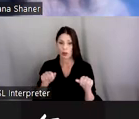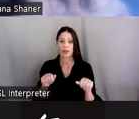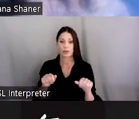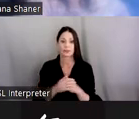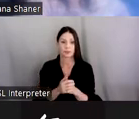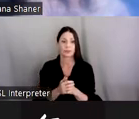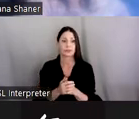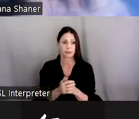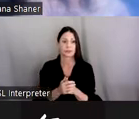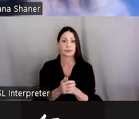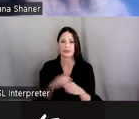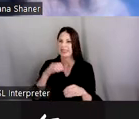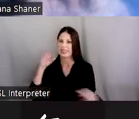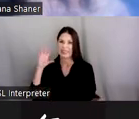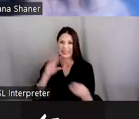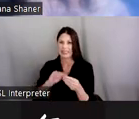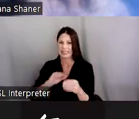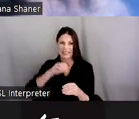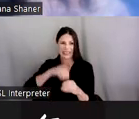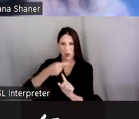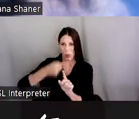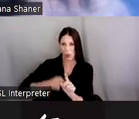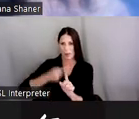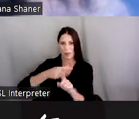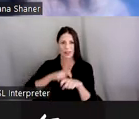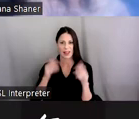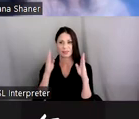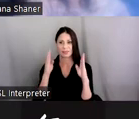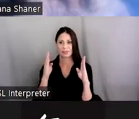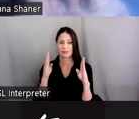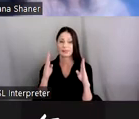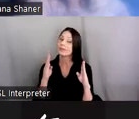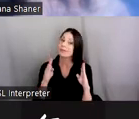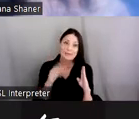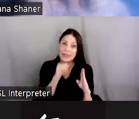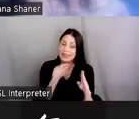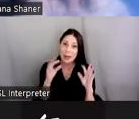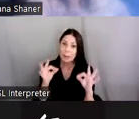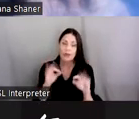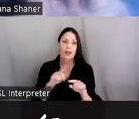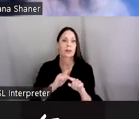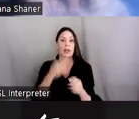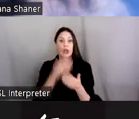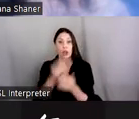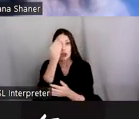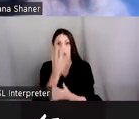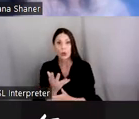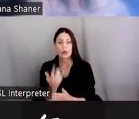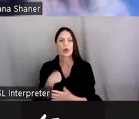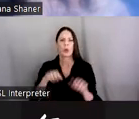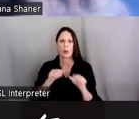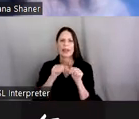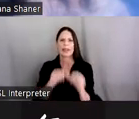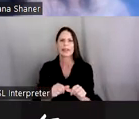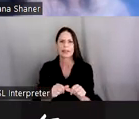in a 1 month time period. And it is not perfect, but the good news is we can continue to build on it and continue to